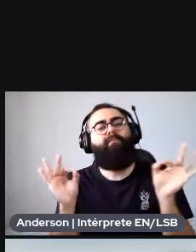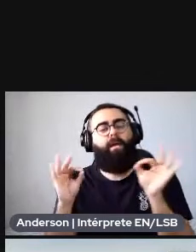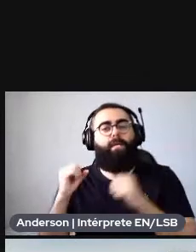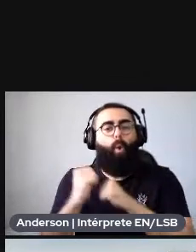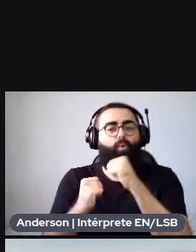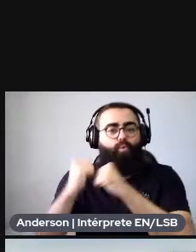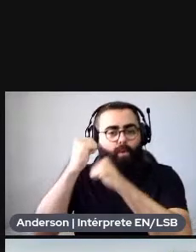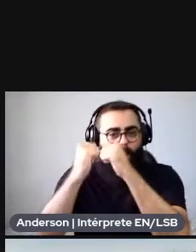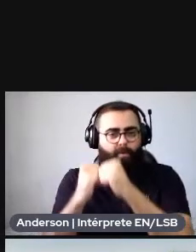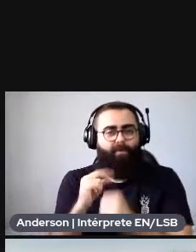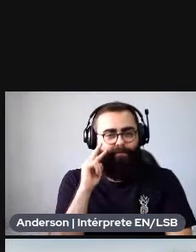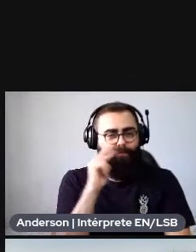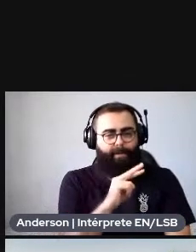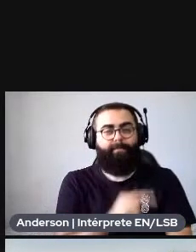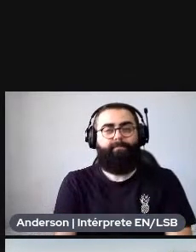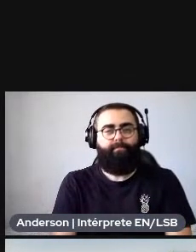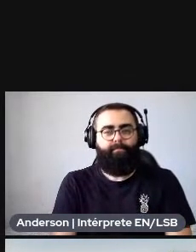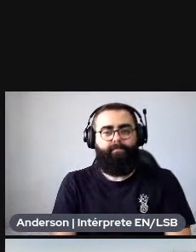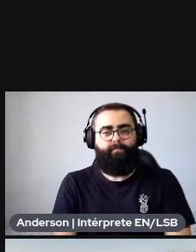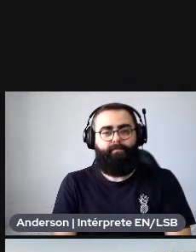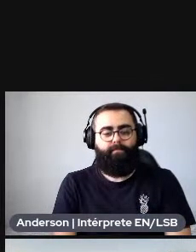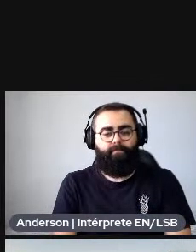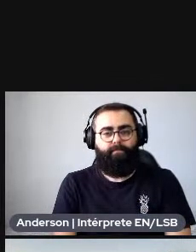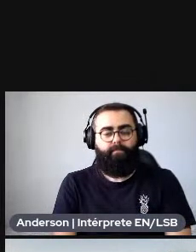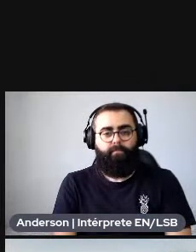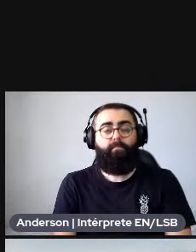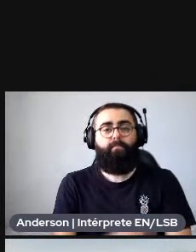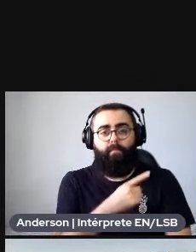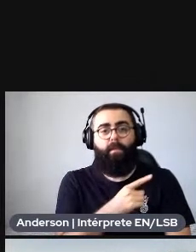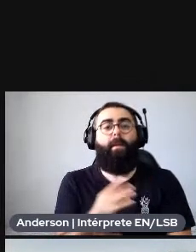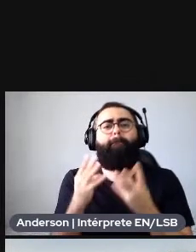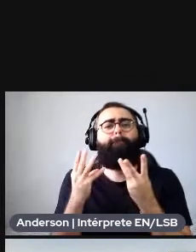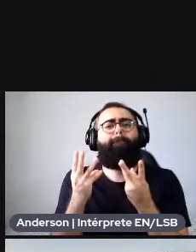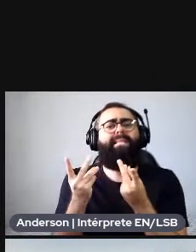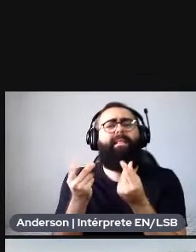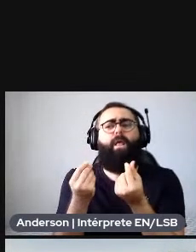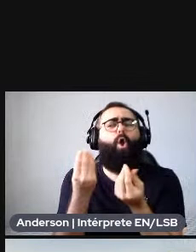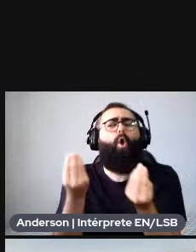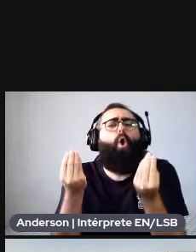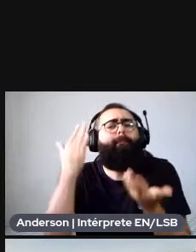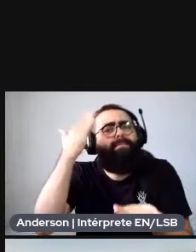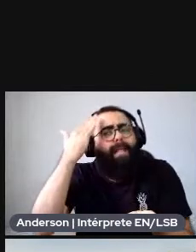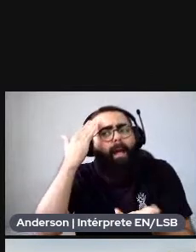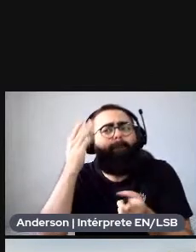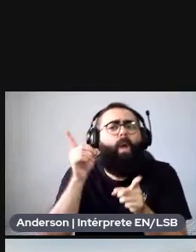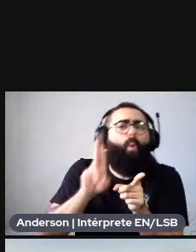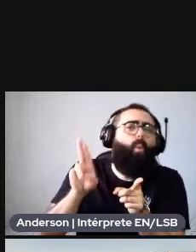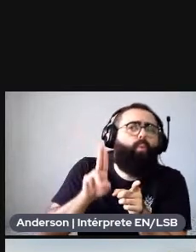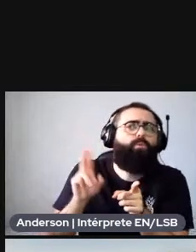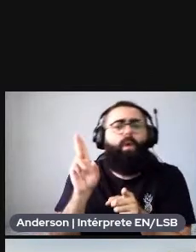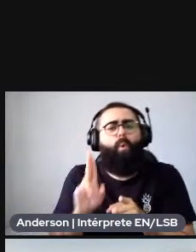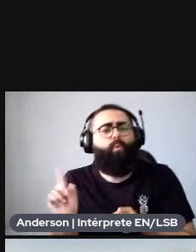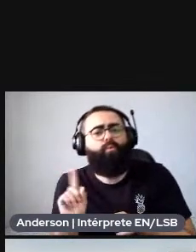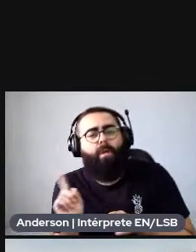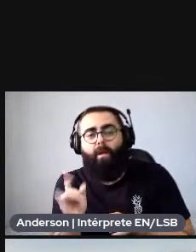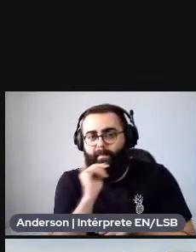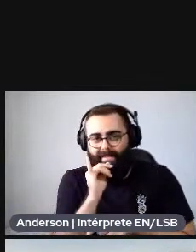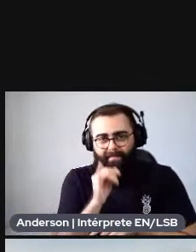at their basic productivity measures, such as which you probably know. So these are like token